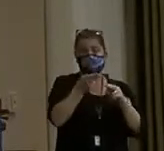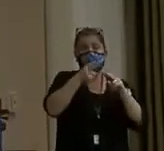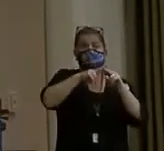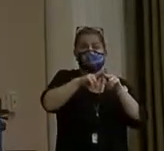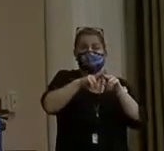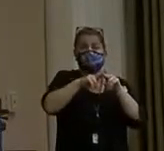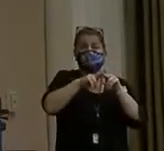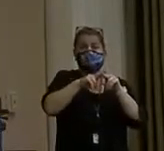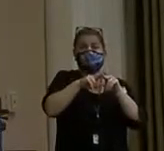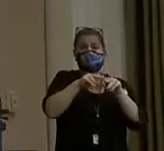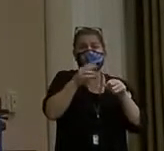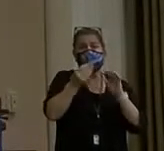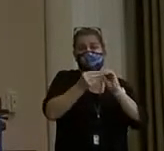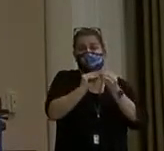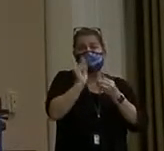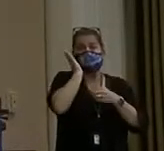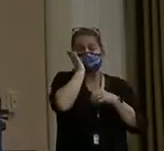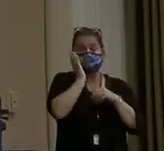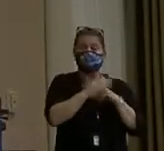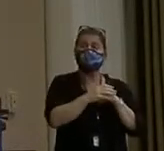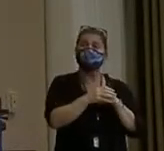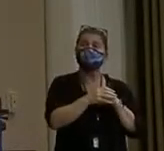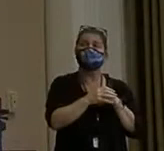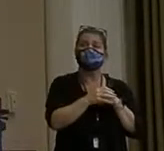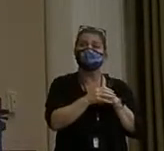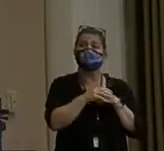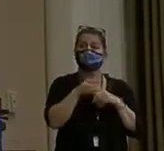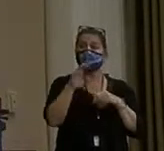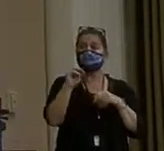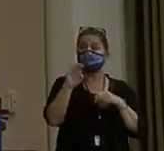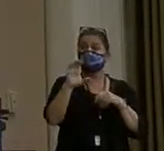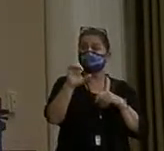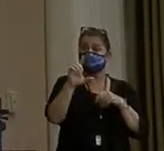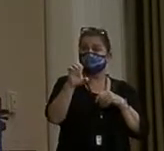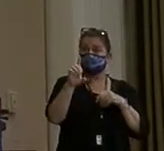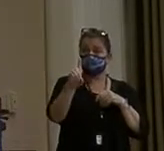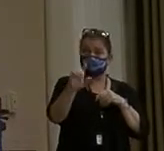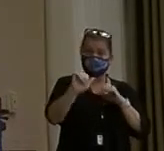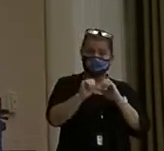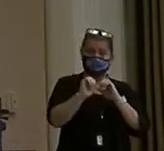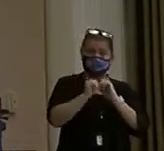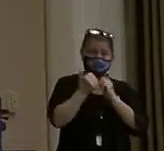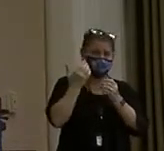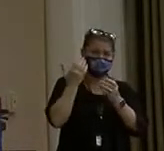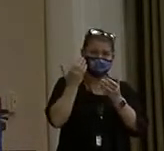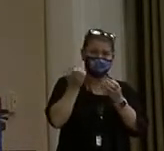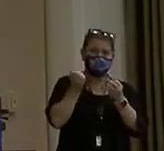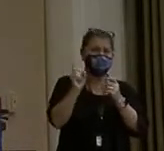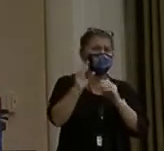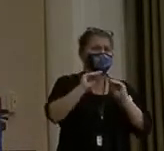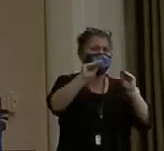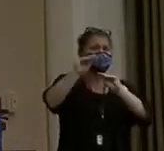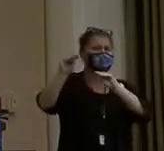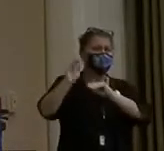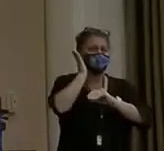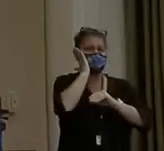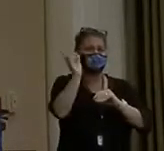their capacity. Dr. McLeod, you want to tell us how where we actually ended up putting beds?